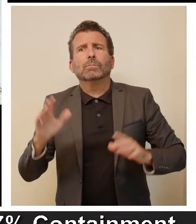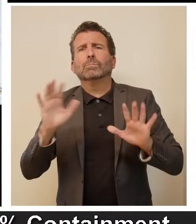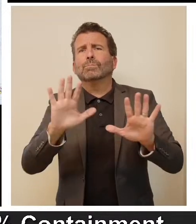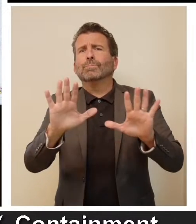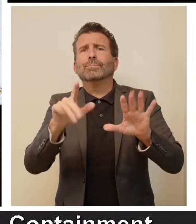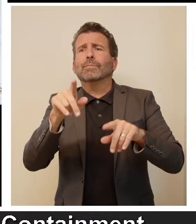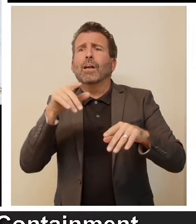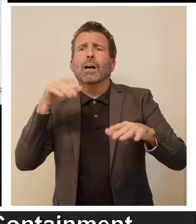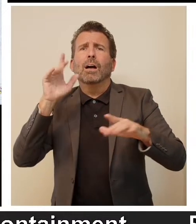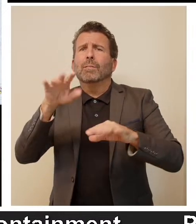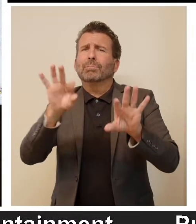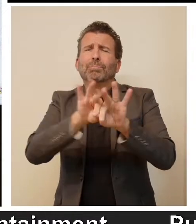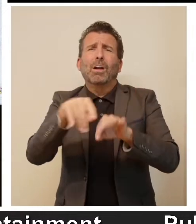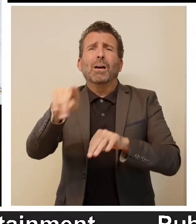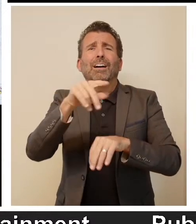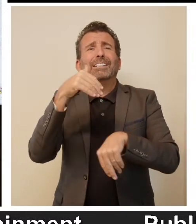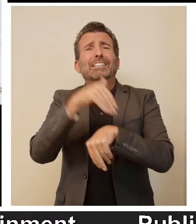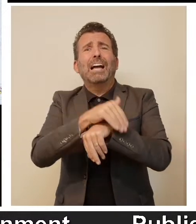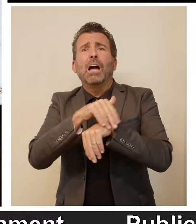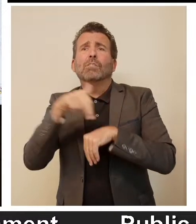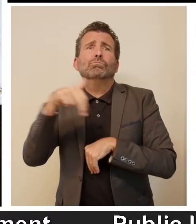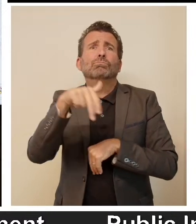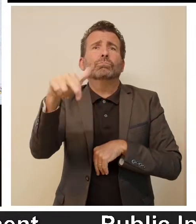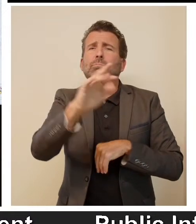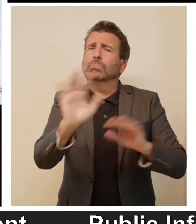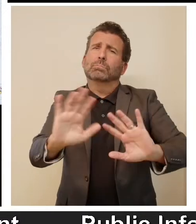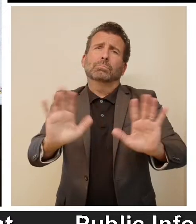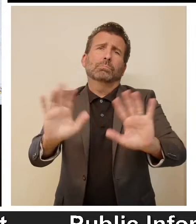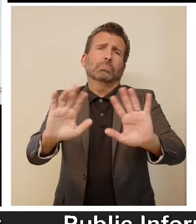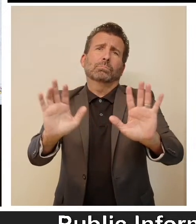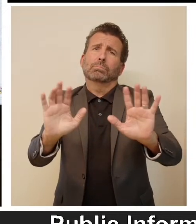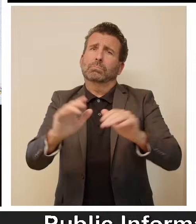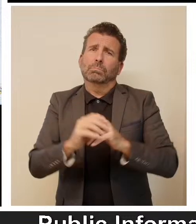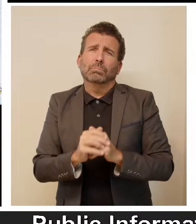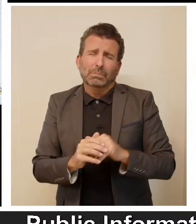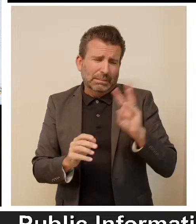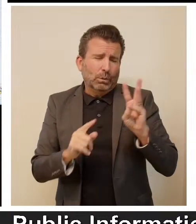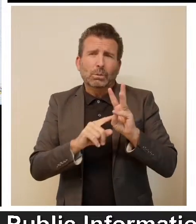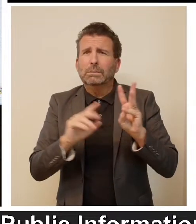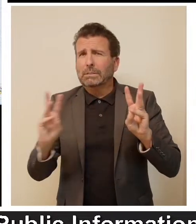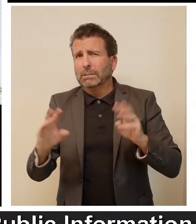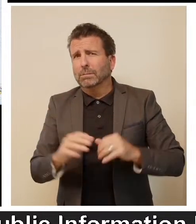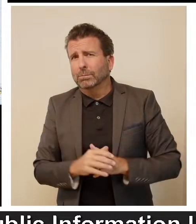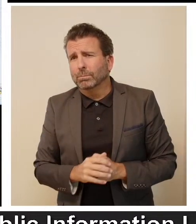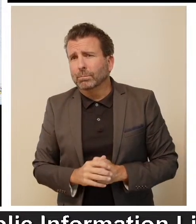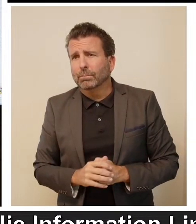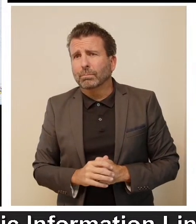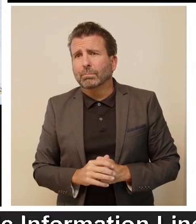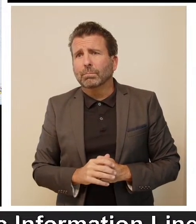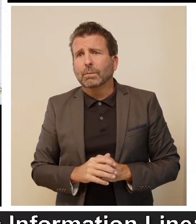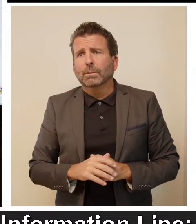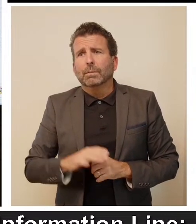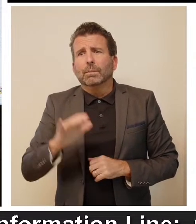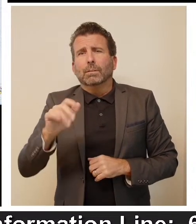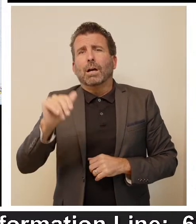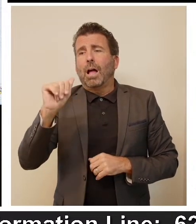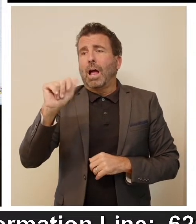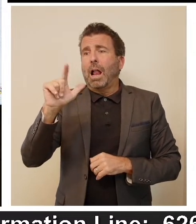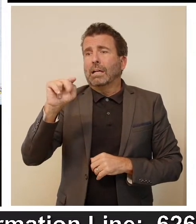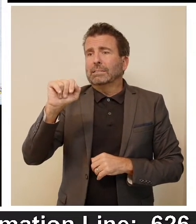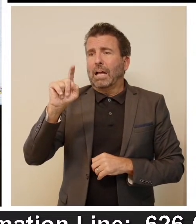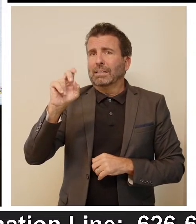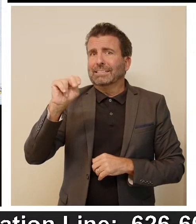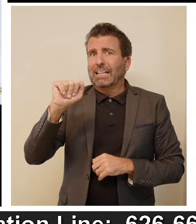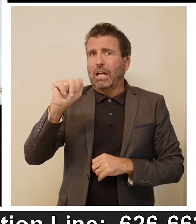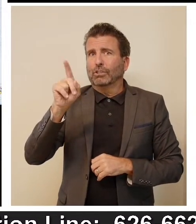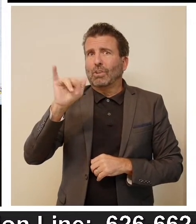in that area above Altadena Drive. And then one thing I want to mention, like I said, the